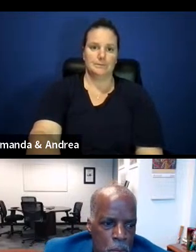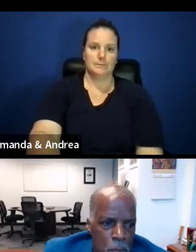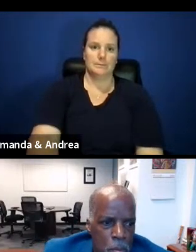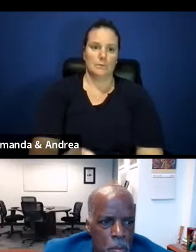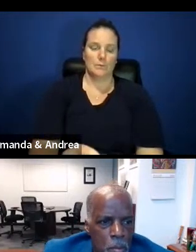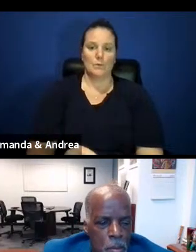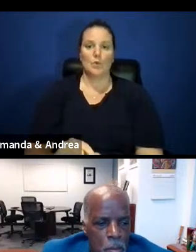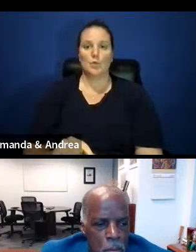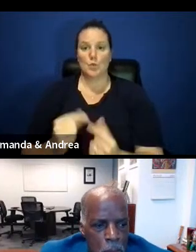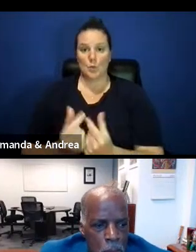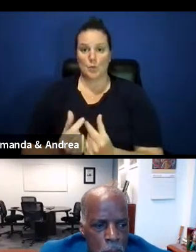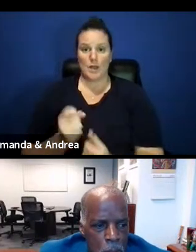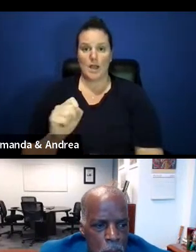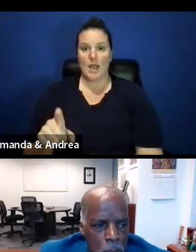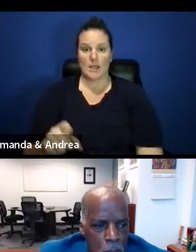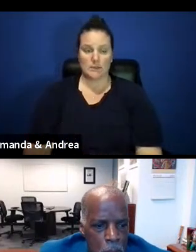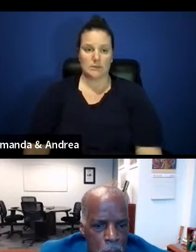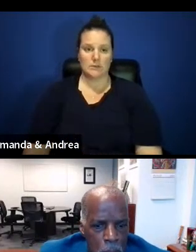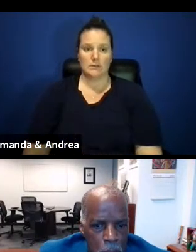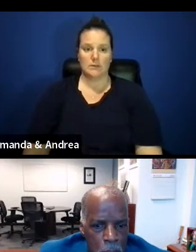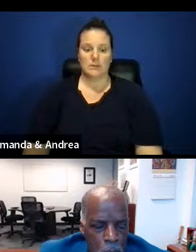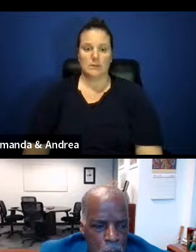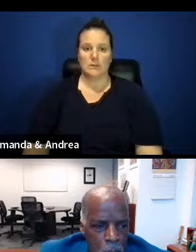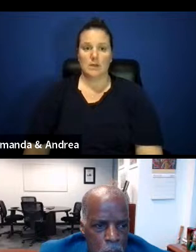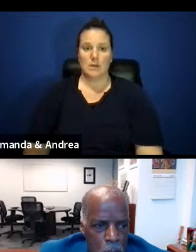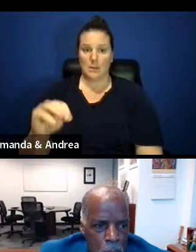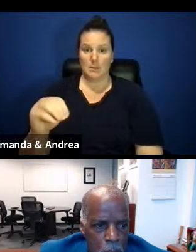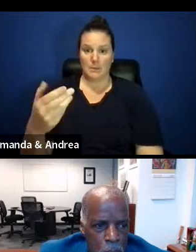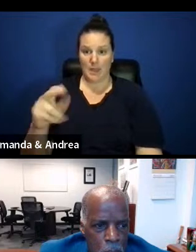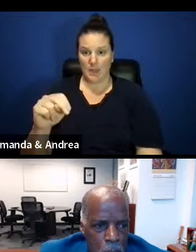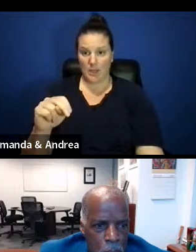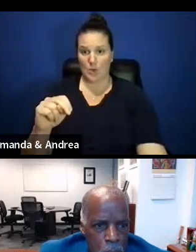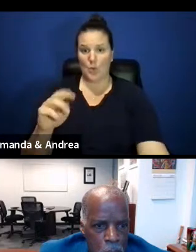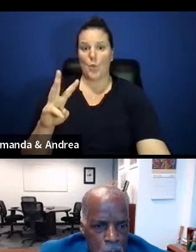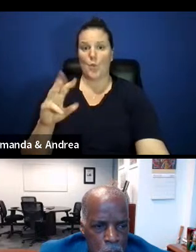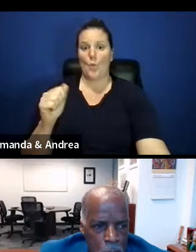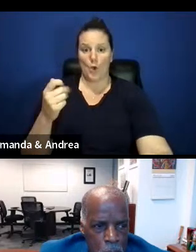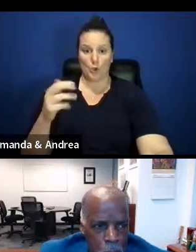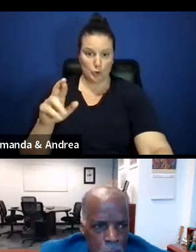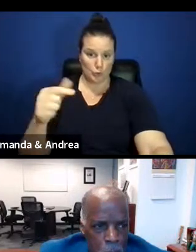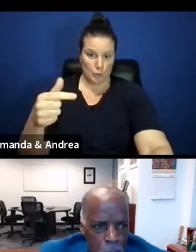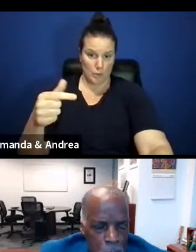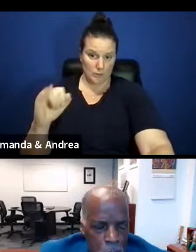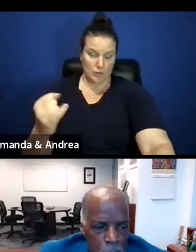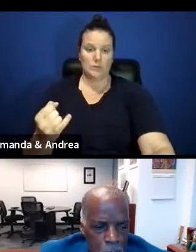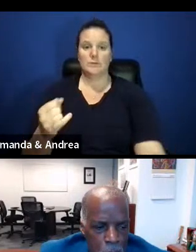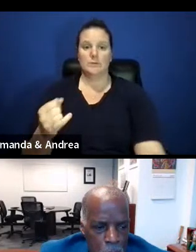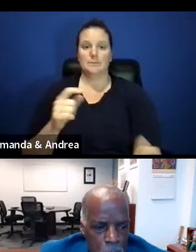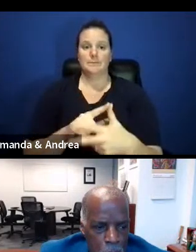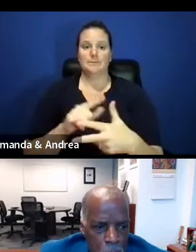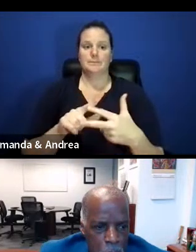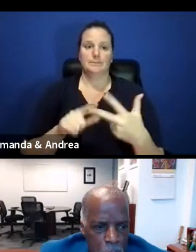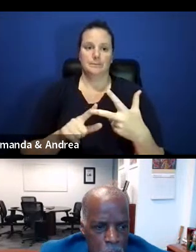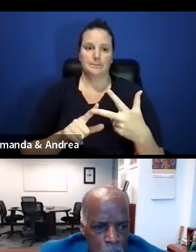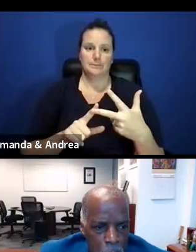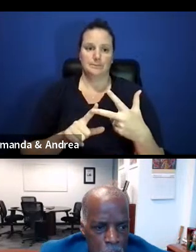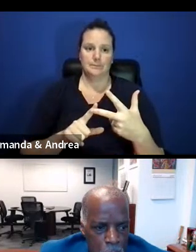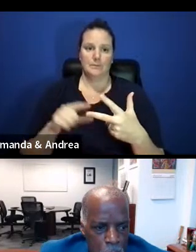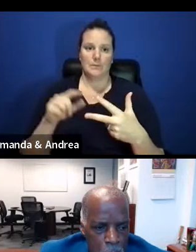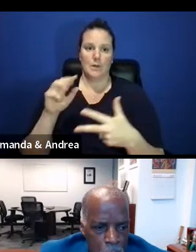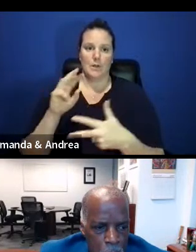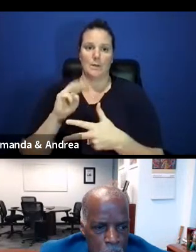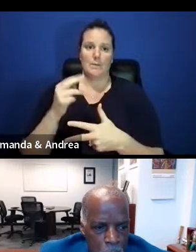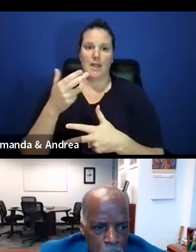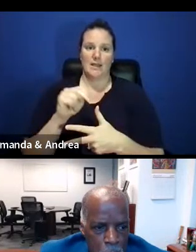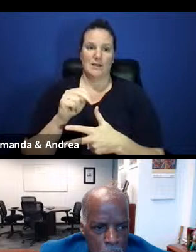I'll actually go ahead and start maybe with Megan, Walter, and Greg. Starting with you, Megan, just